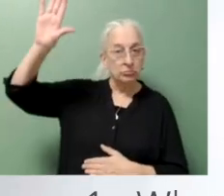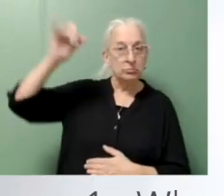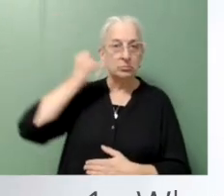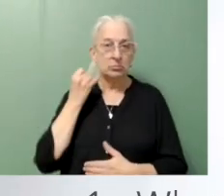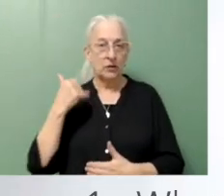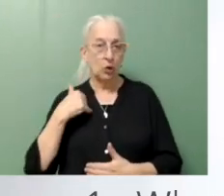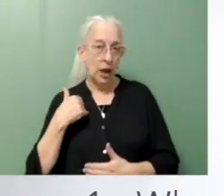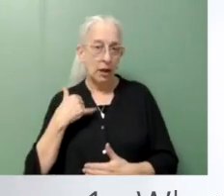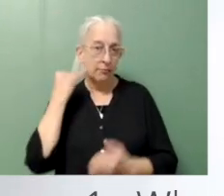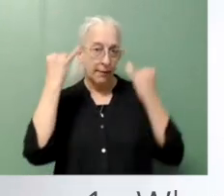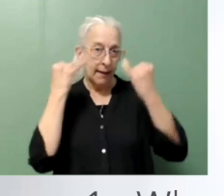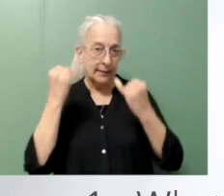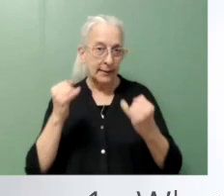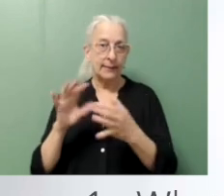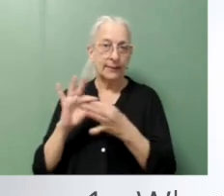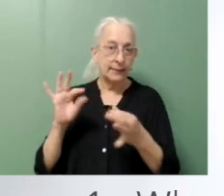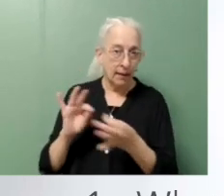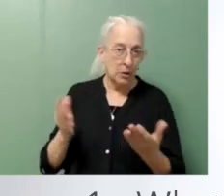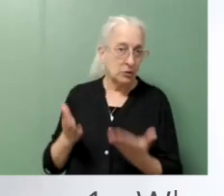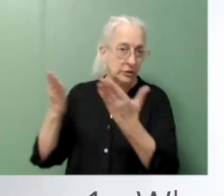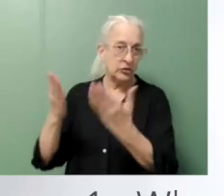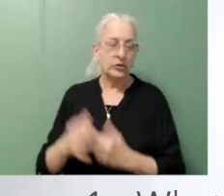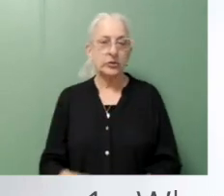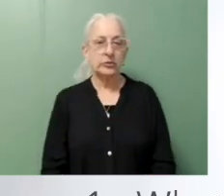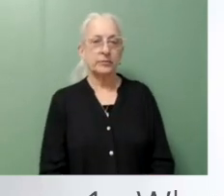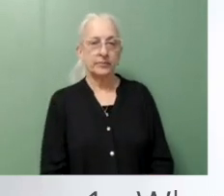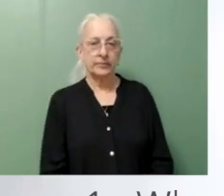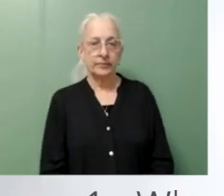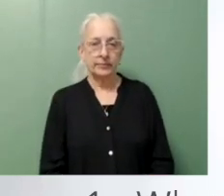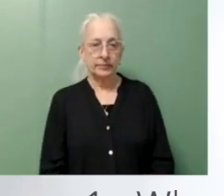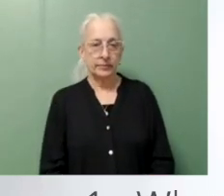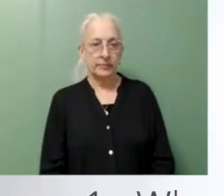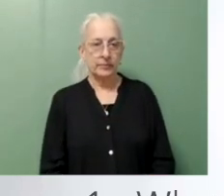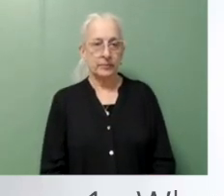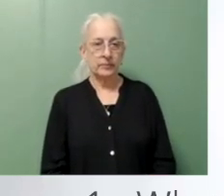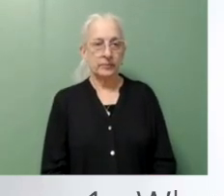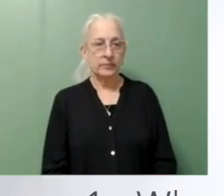any suggestions or comments they'd like to provide our team.